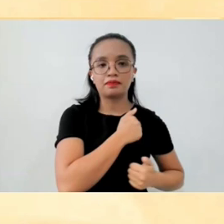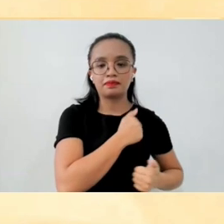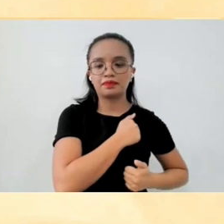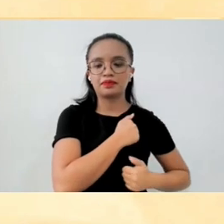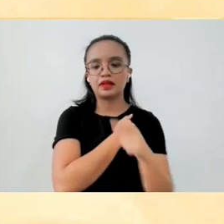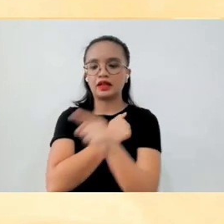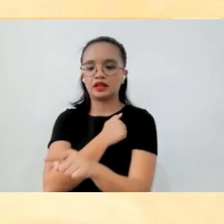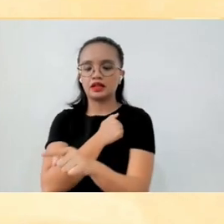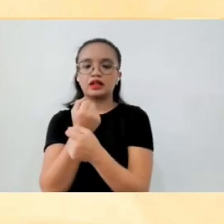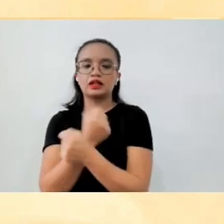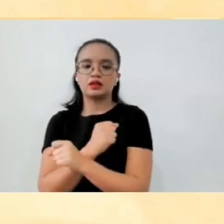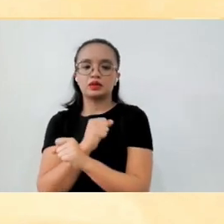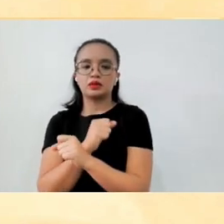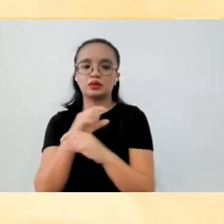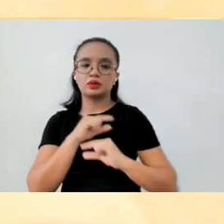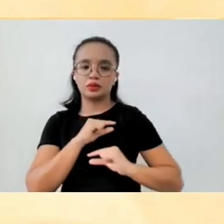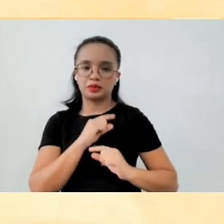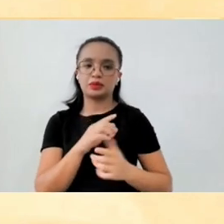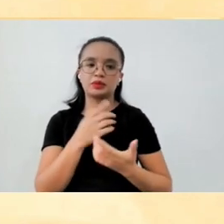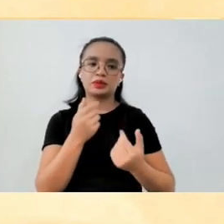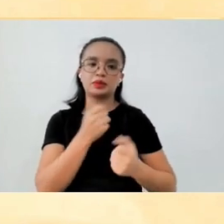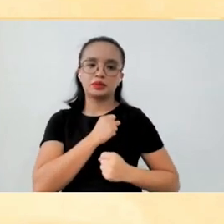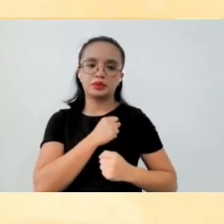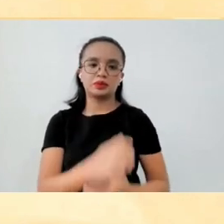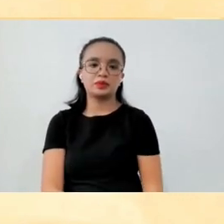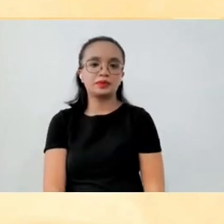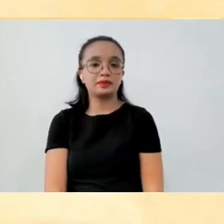security forces. Next slide, please.